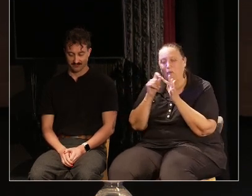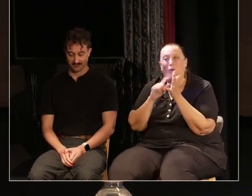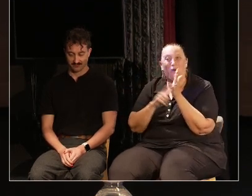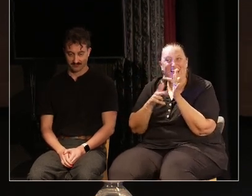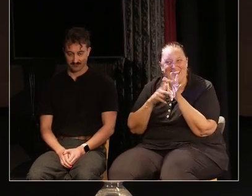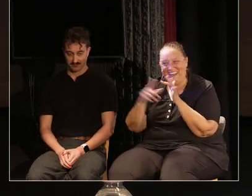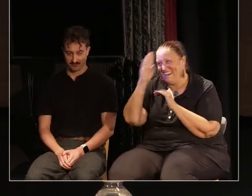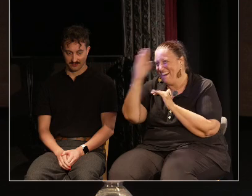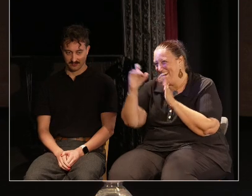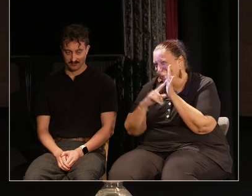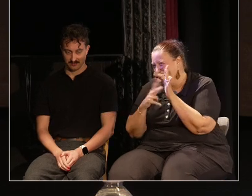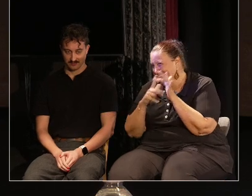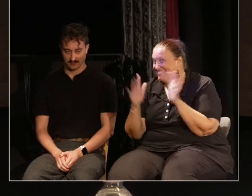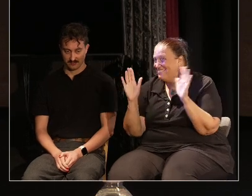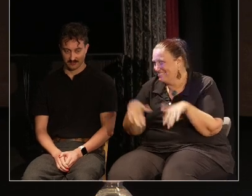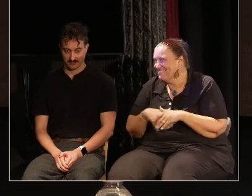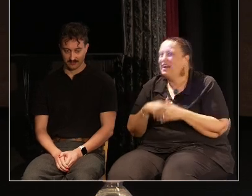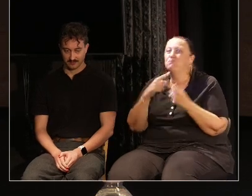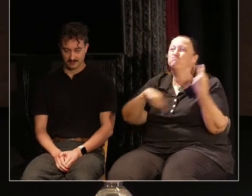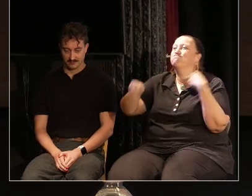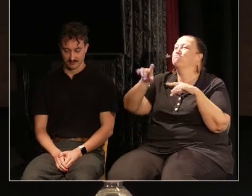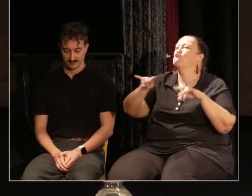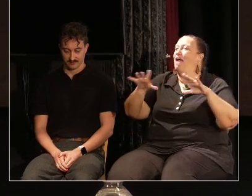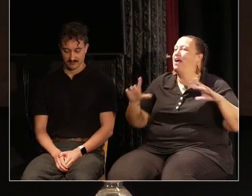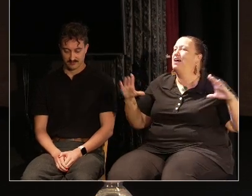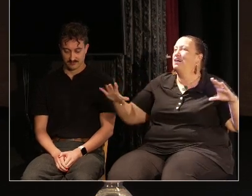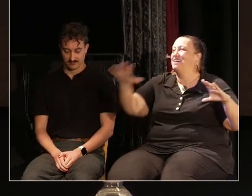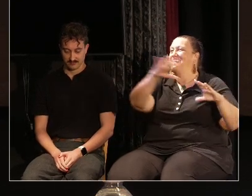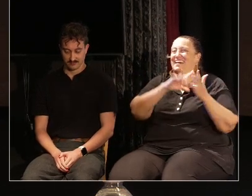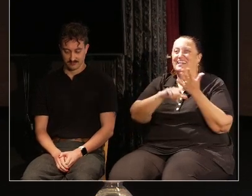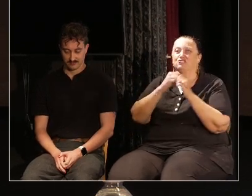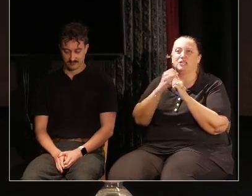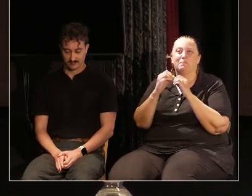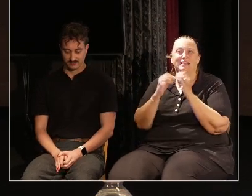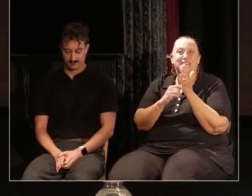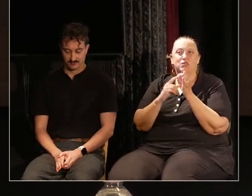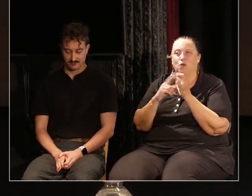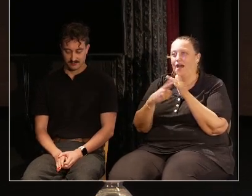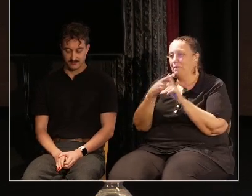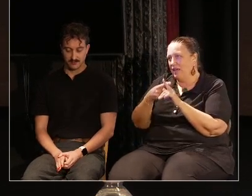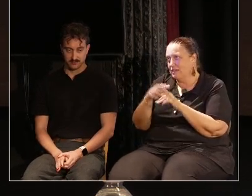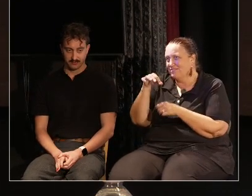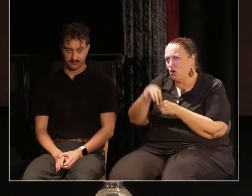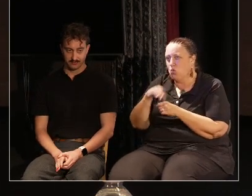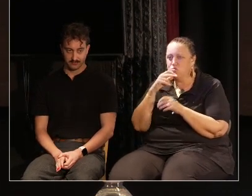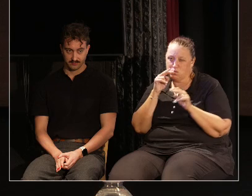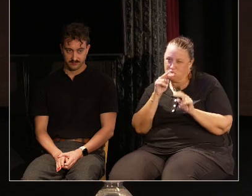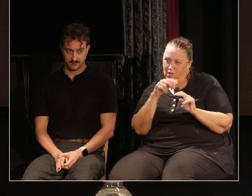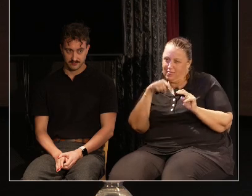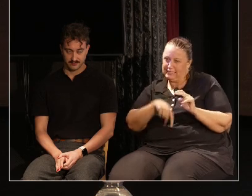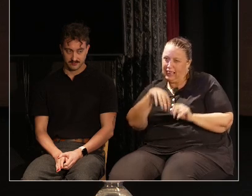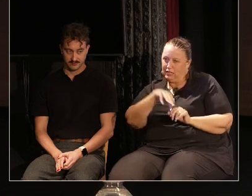So across the country, LGBTQIA plus voters are looking closely at this election. So we're not just focused